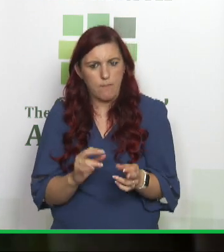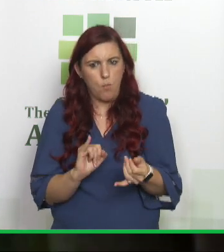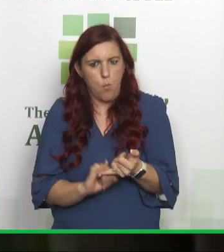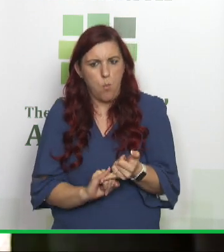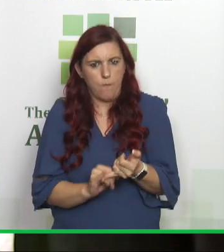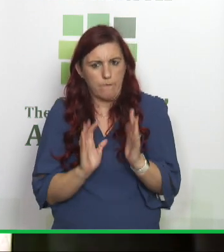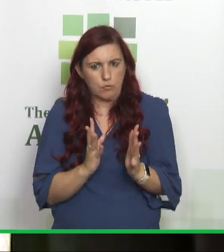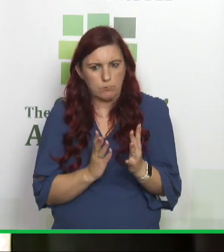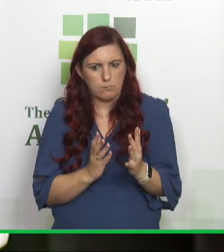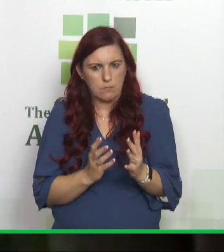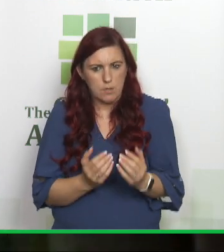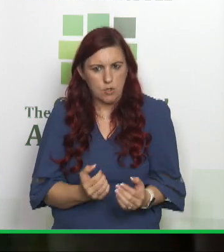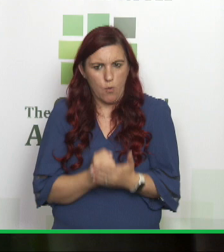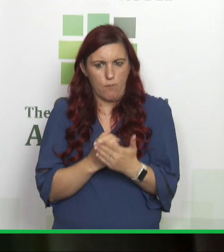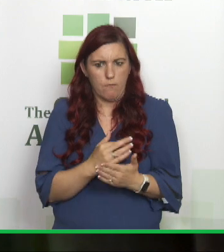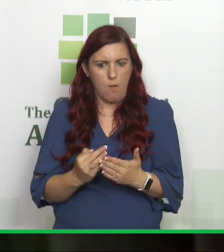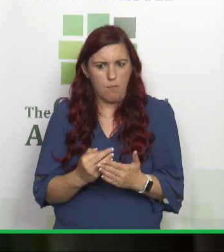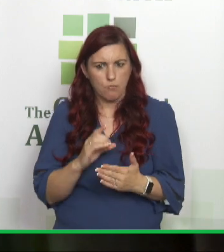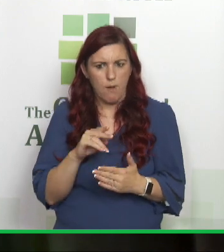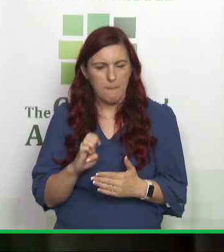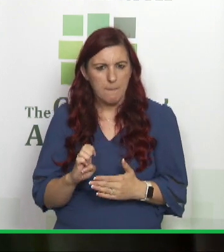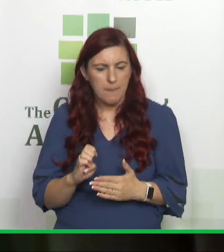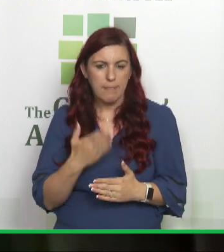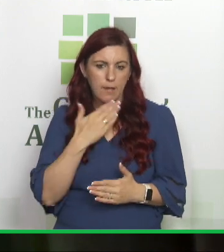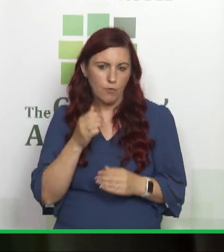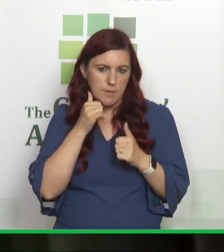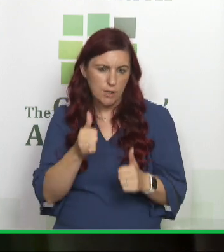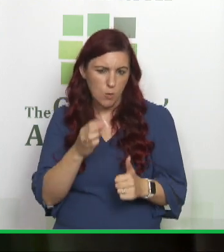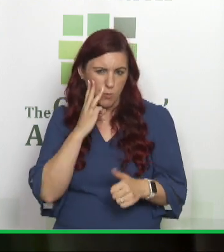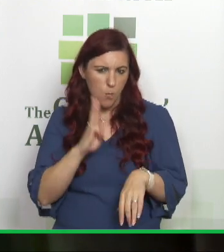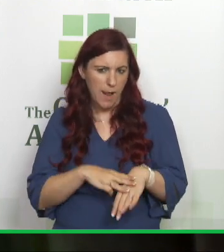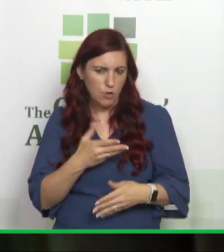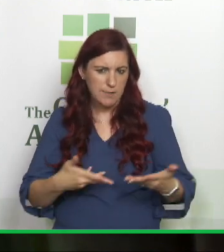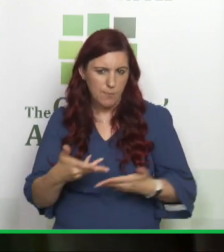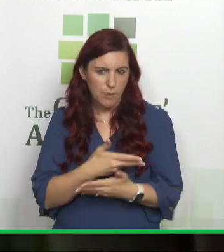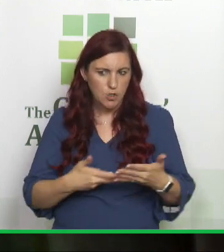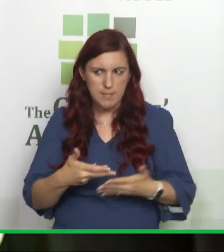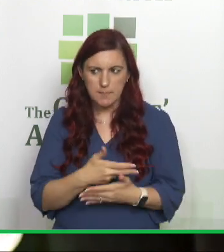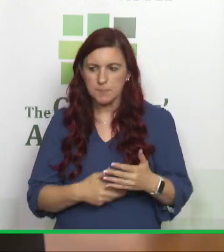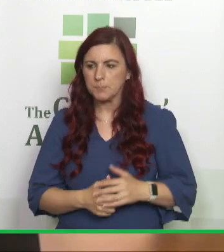Thank you for your attention, and I wish you well in your deliberations.